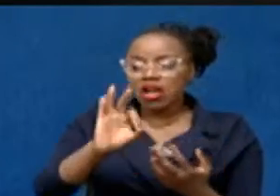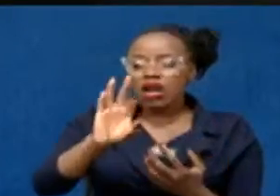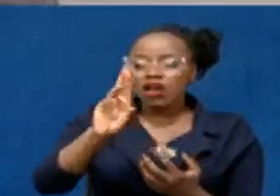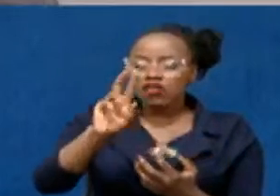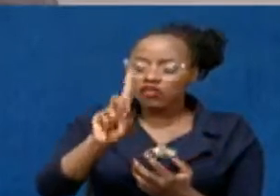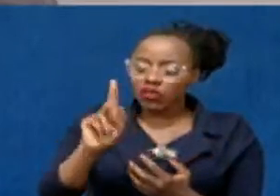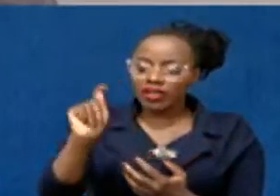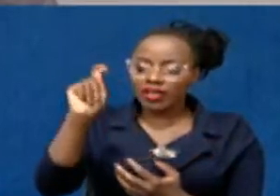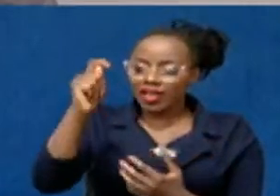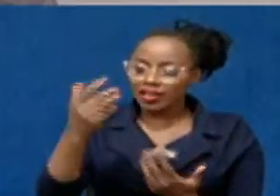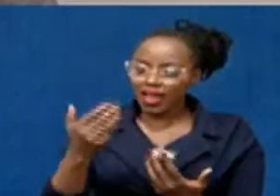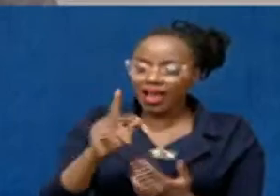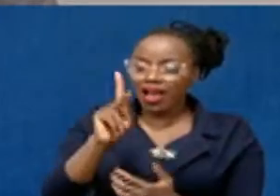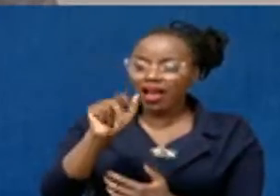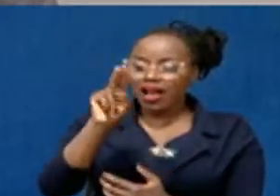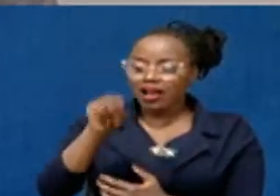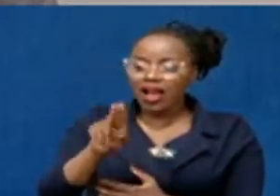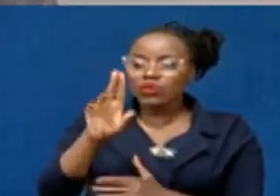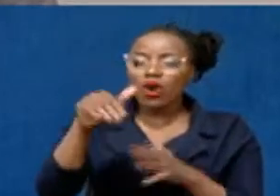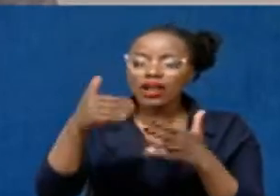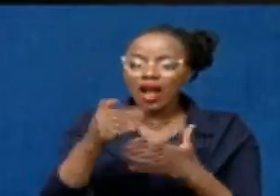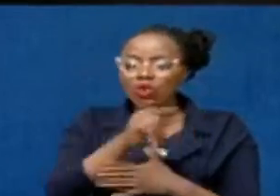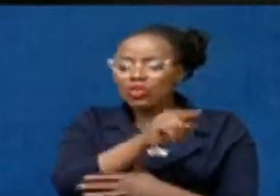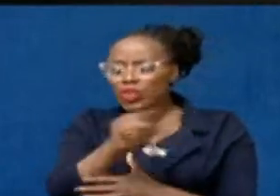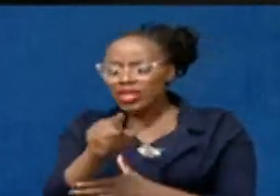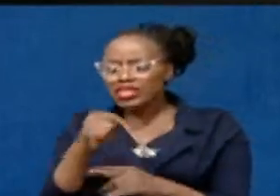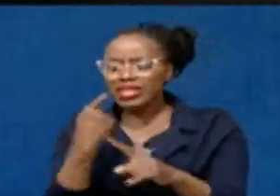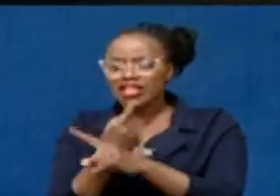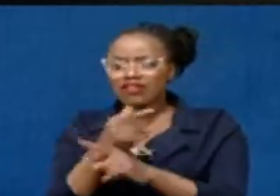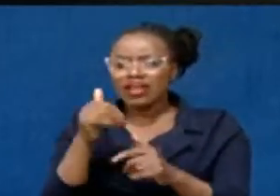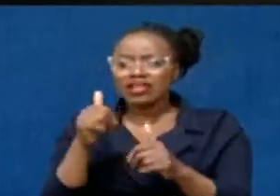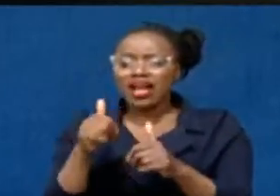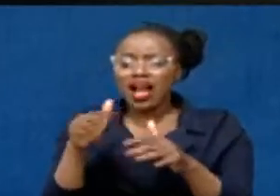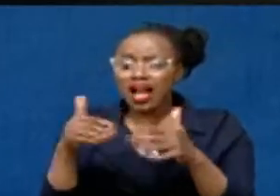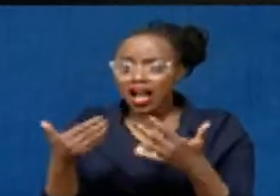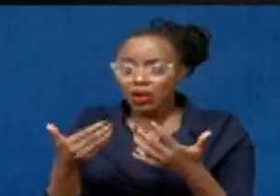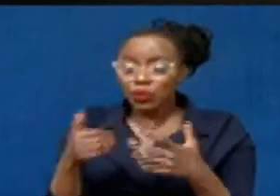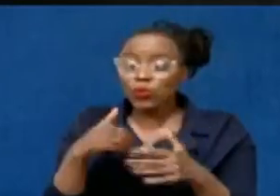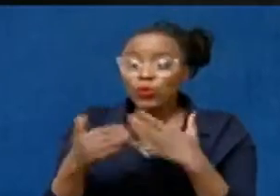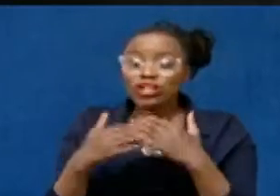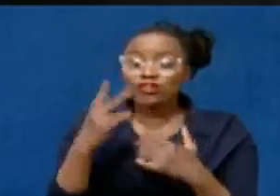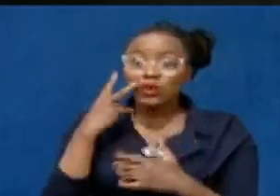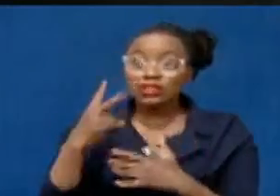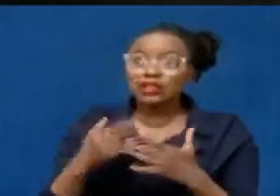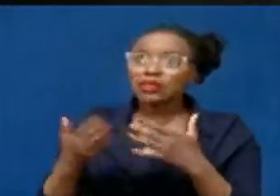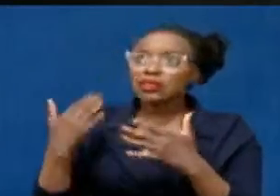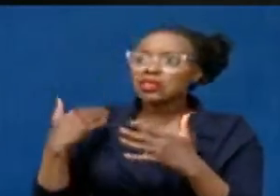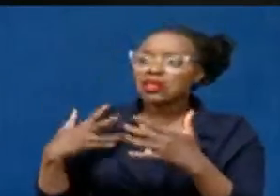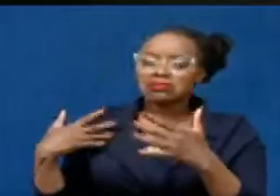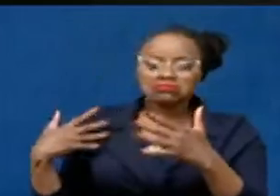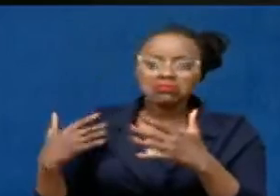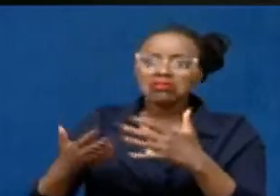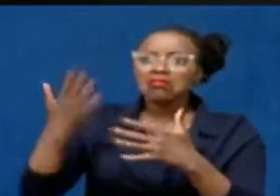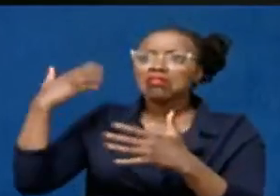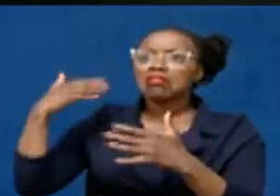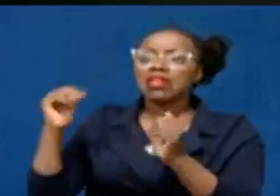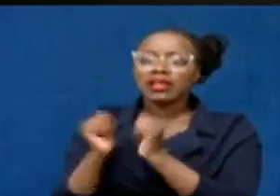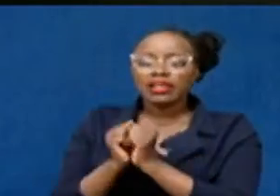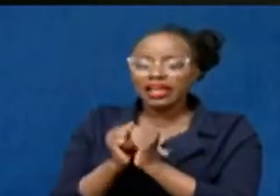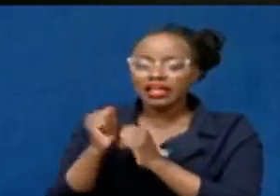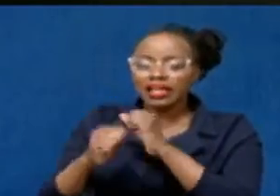Ford Kenya, KANU, and how are they going to be different from what we have seen over the last 10 years by